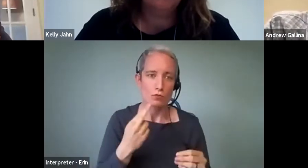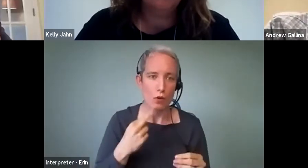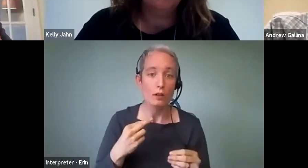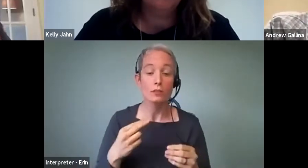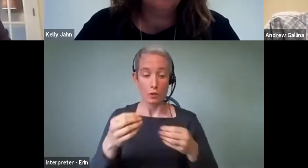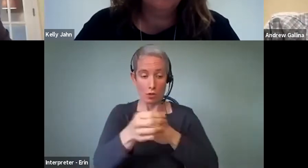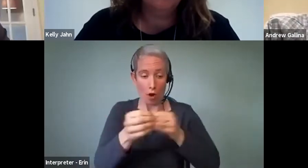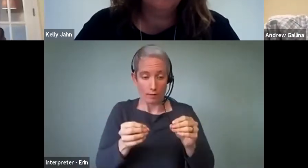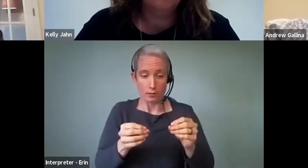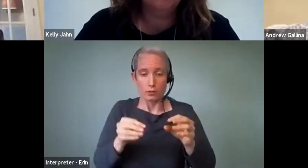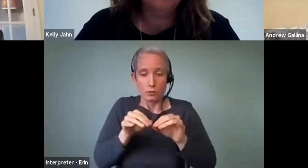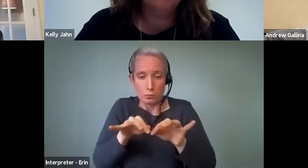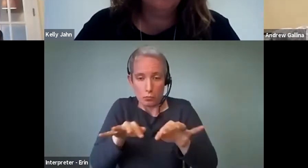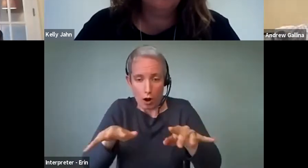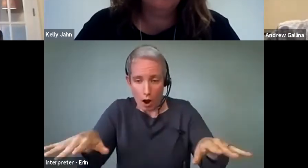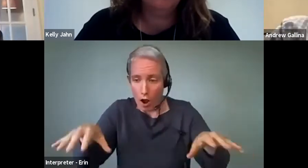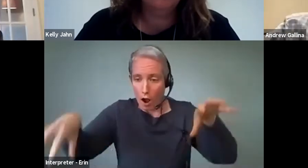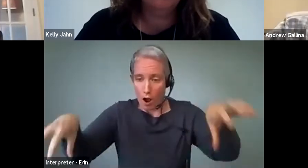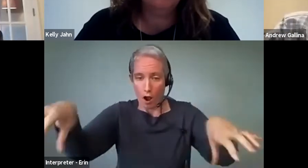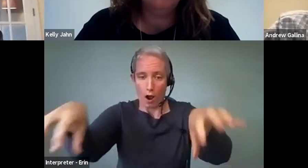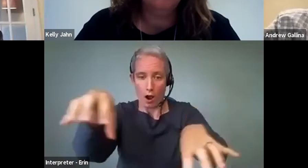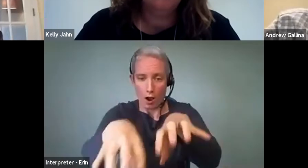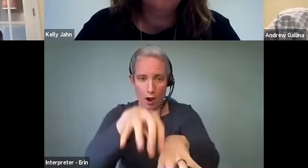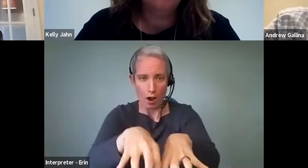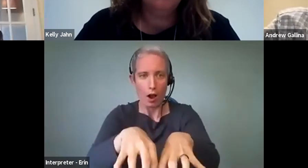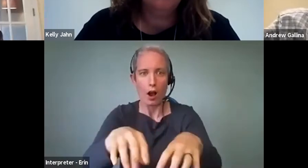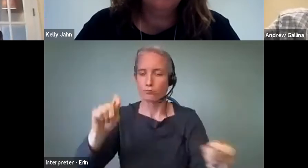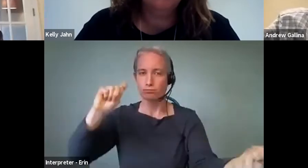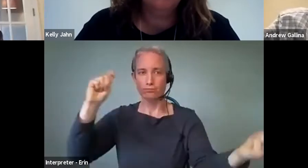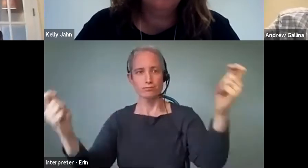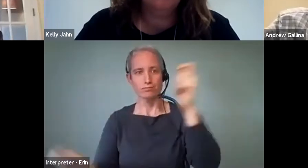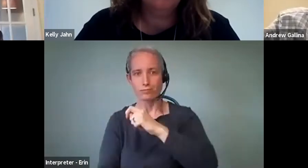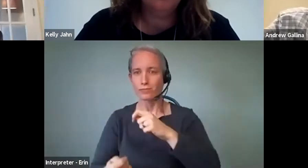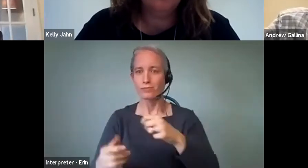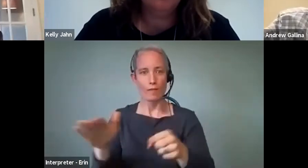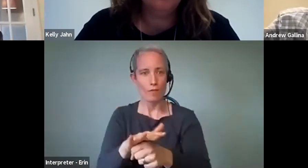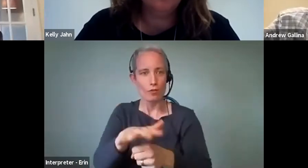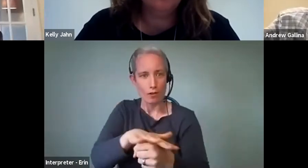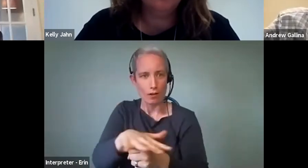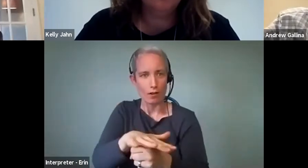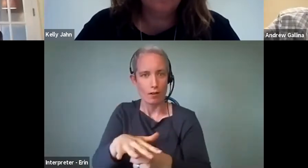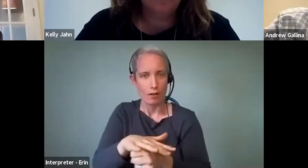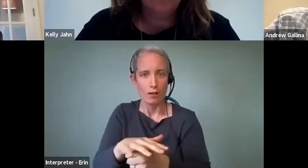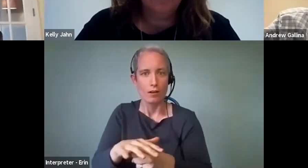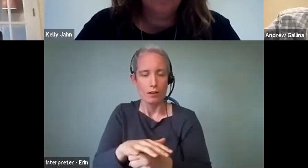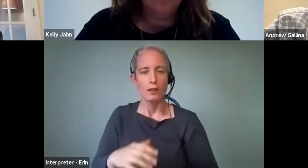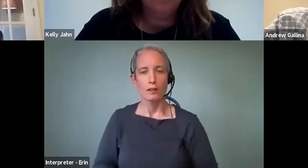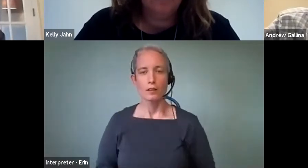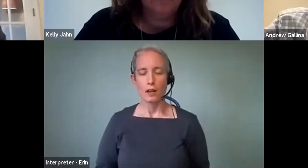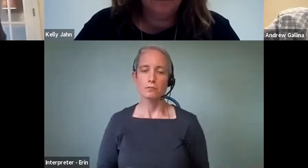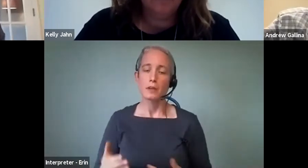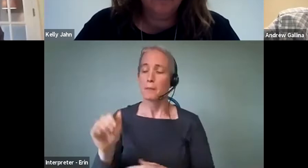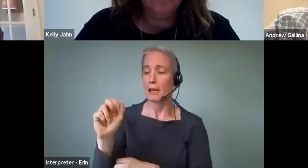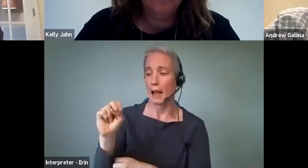that way, it does require a little bit of re-envisioning and imagining what office space would mean. Not, again, to Andy's point, no